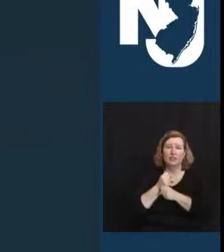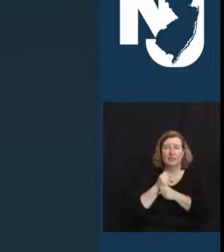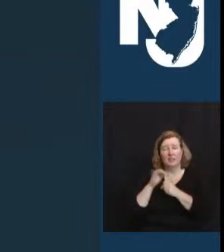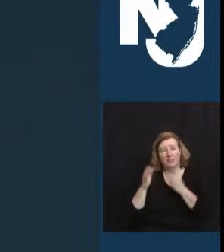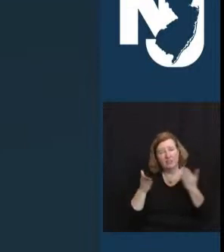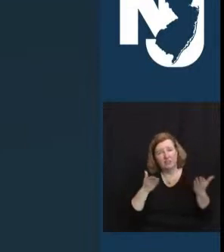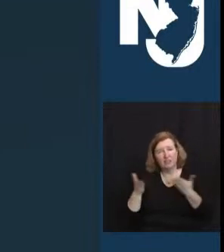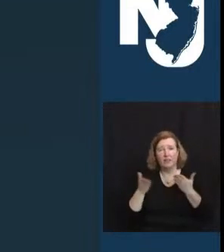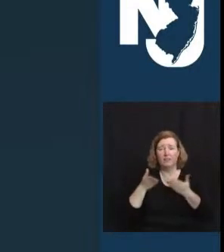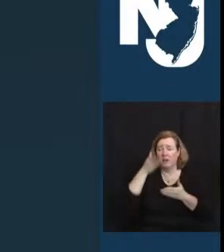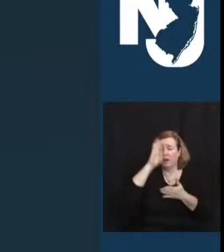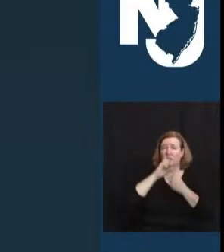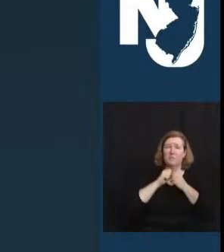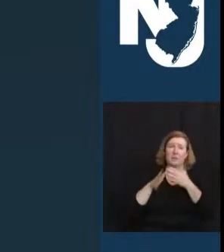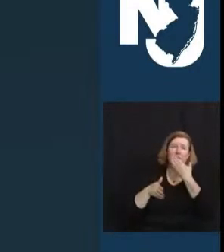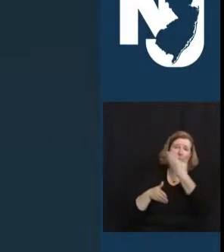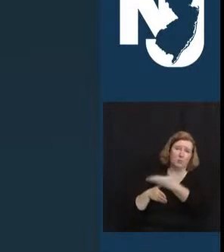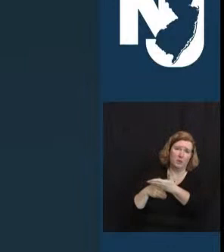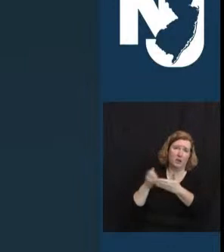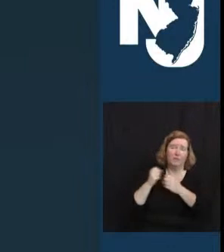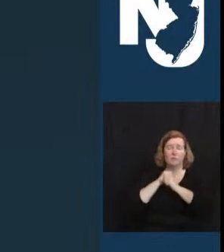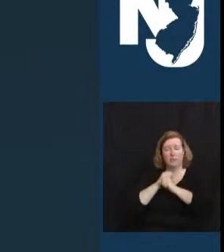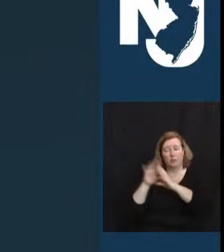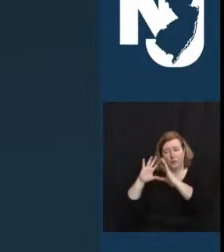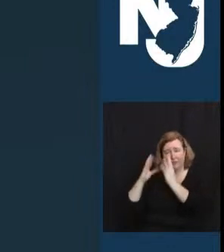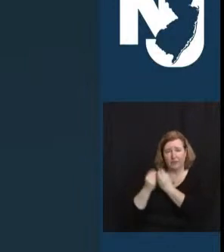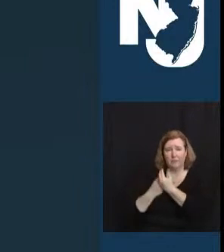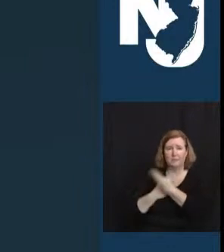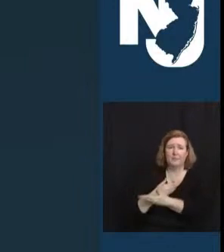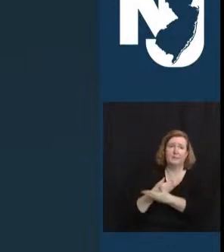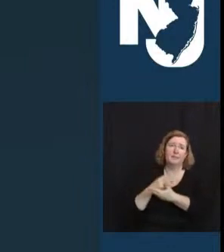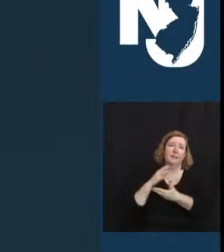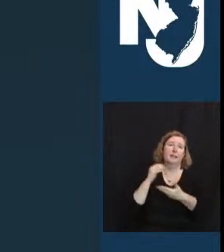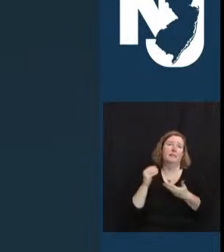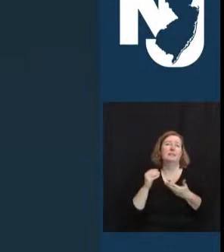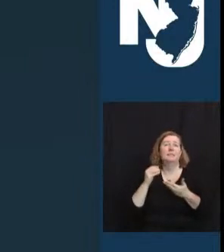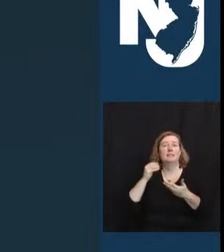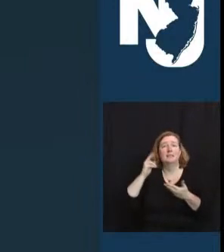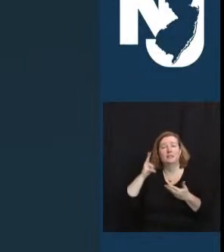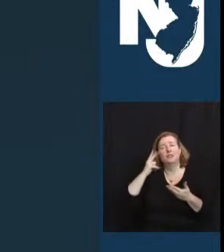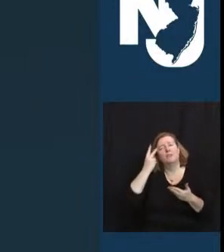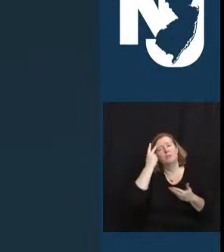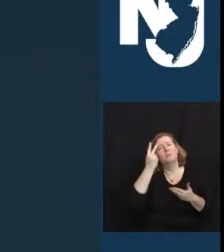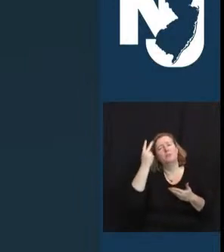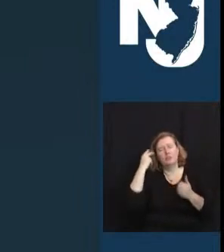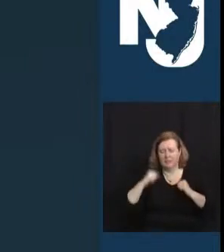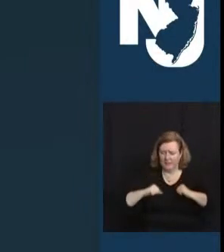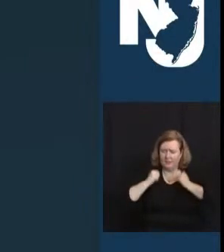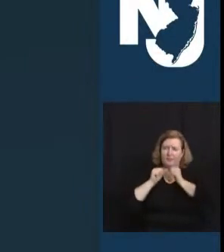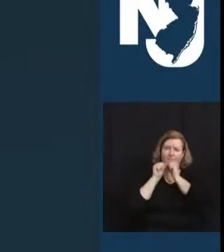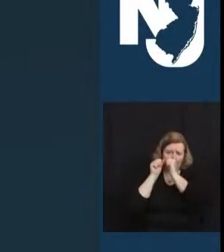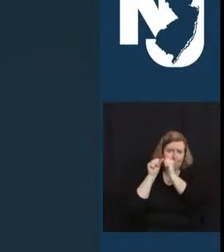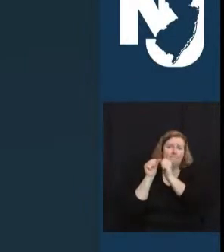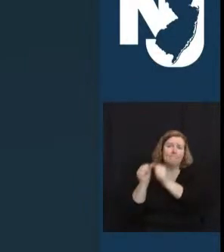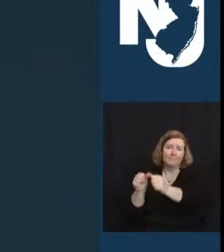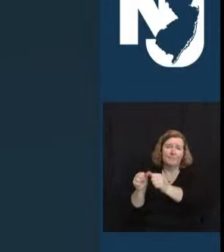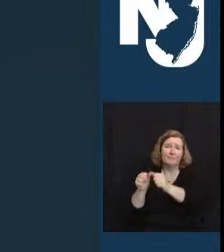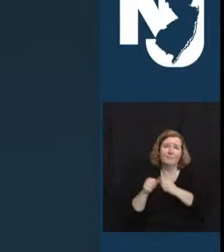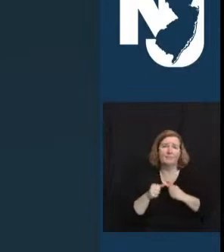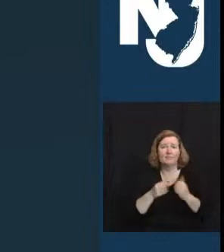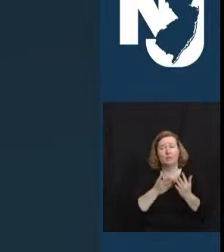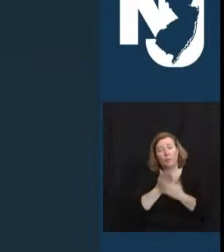bless him and watch over him and his family, and may his legacy live on through those he served alongside, through his children,